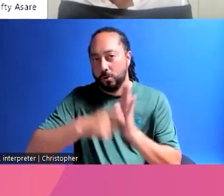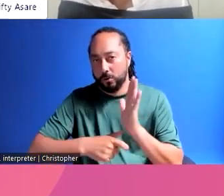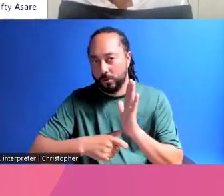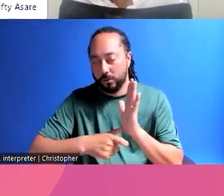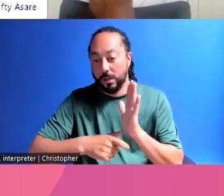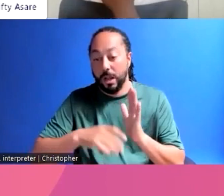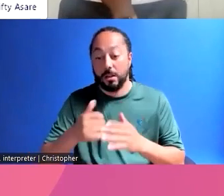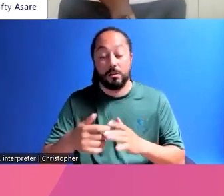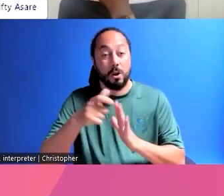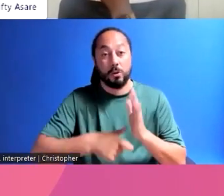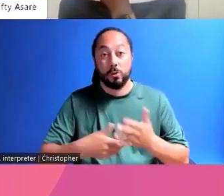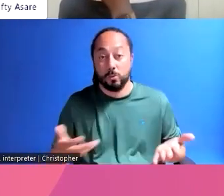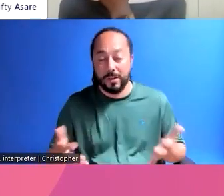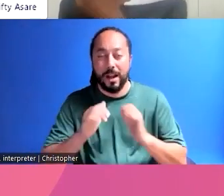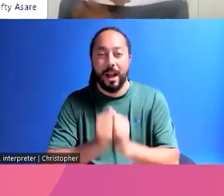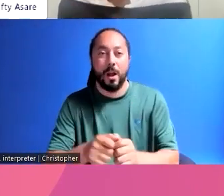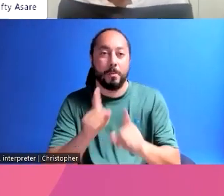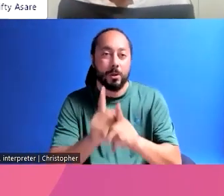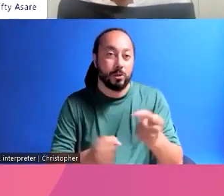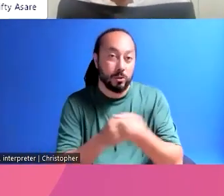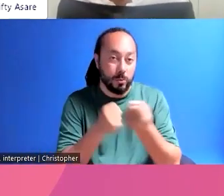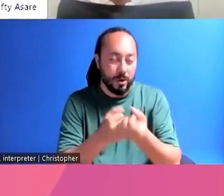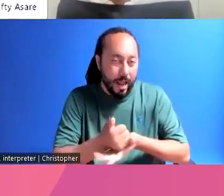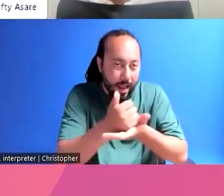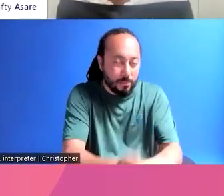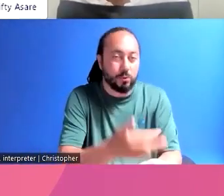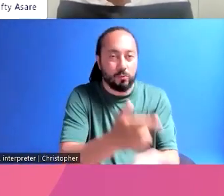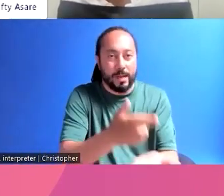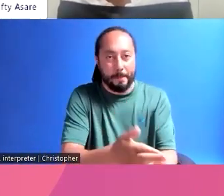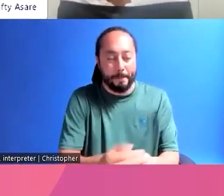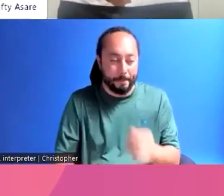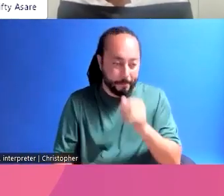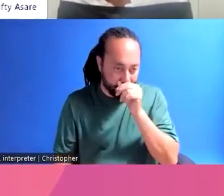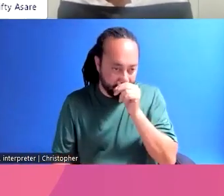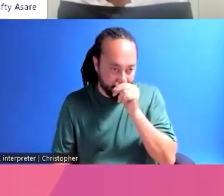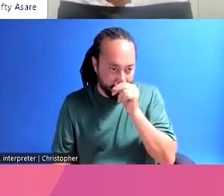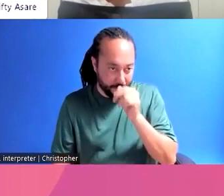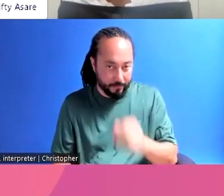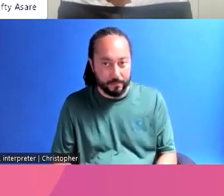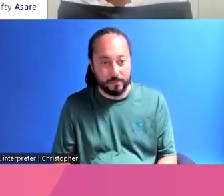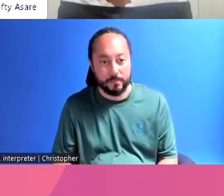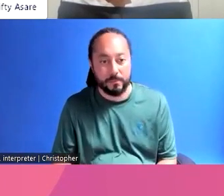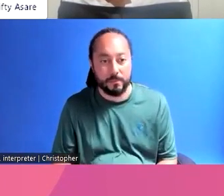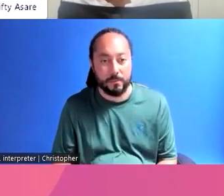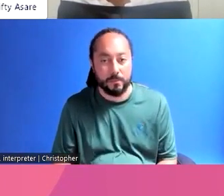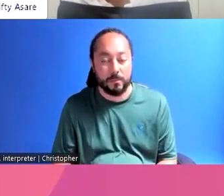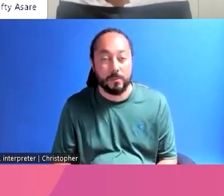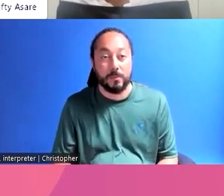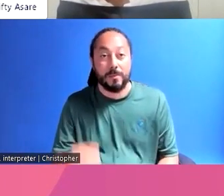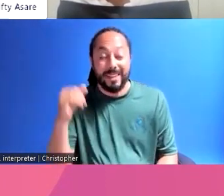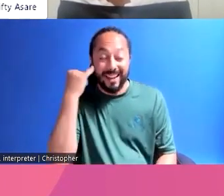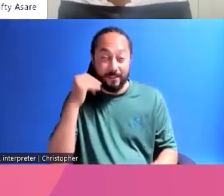peer support can help rehabilitate survivors. When looking at only peer support